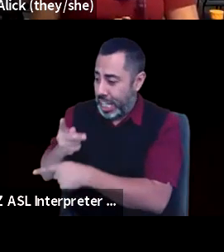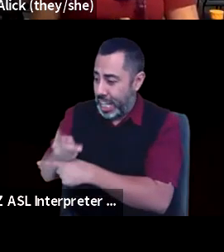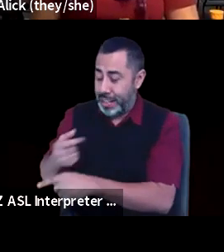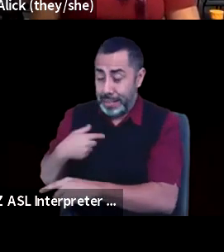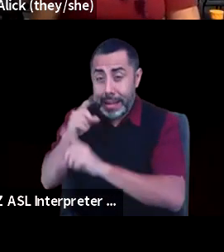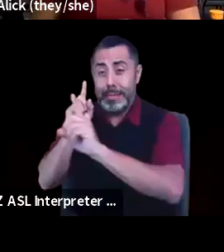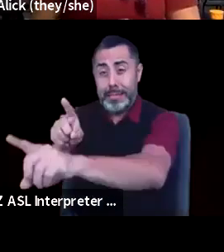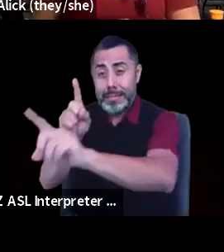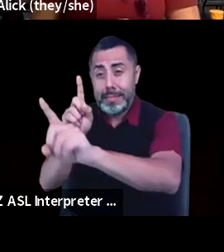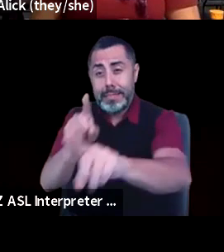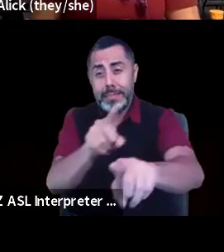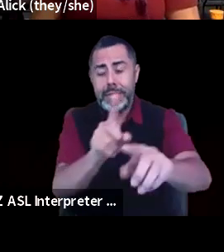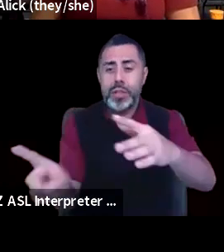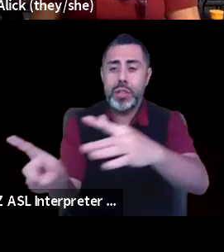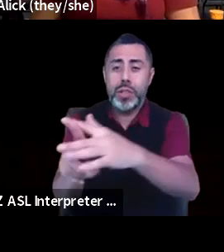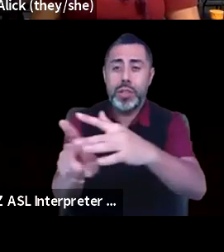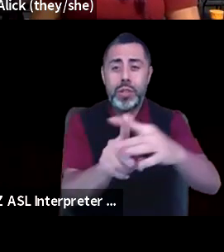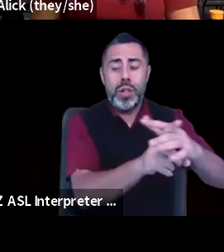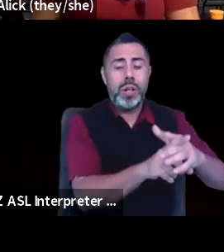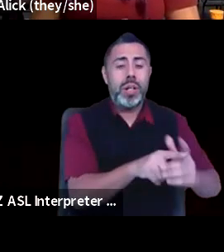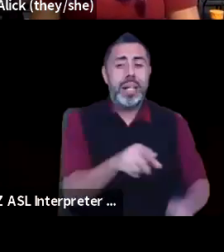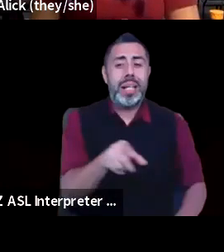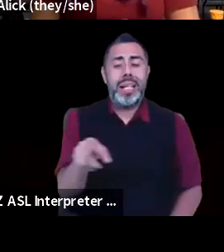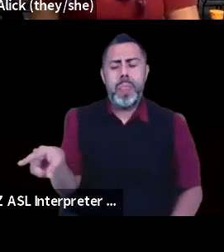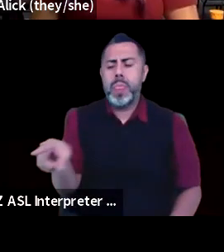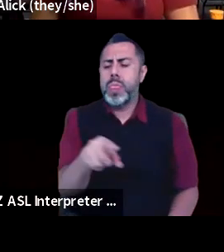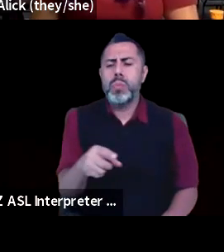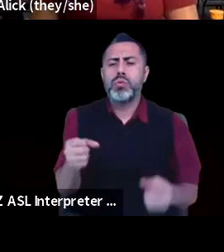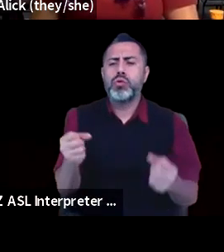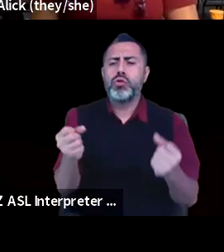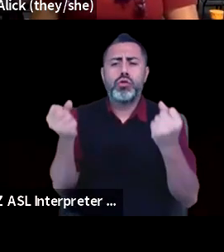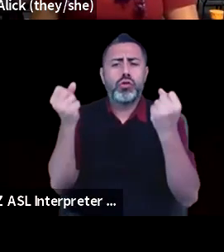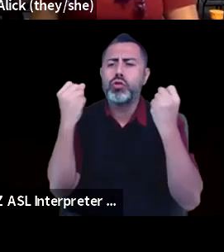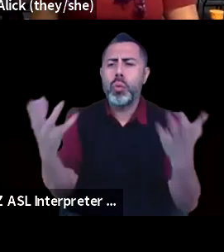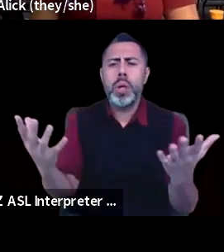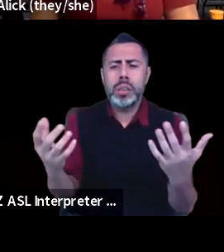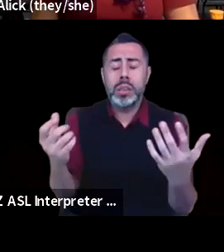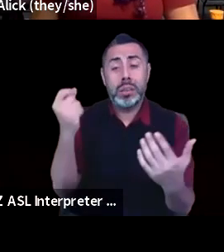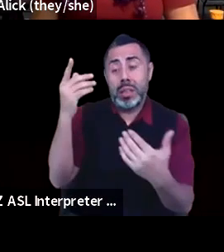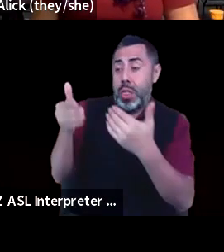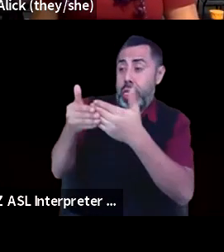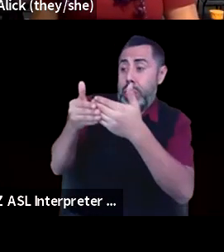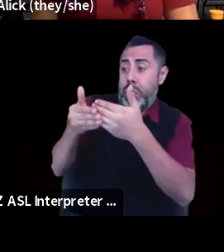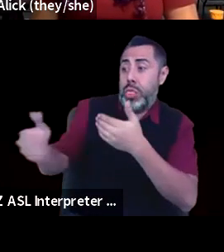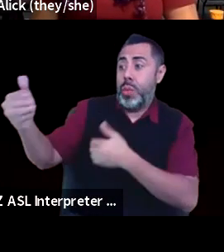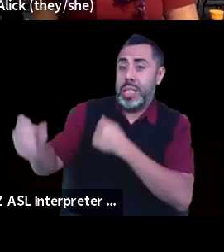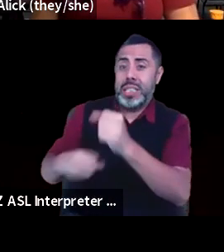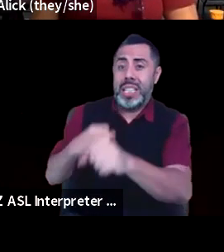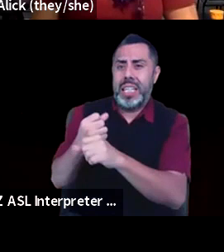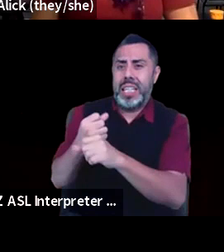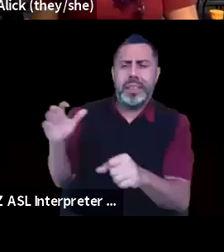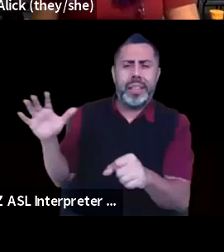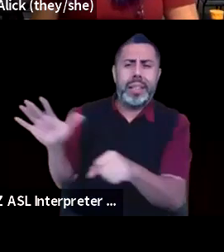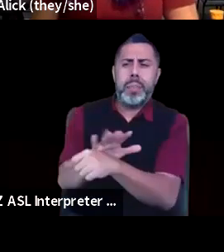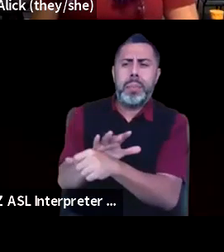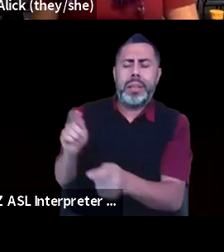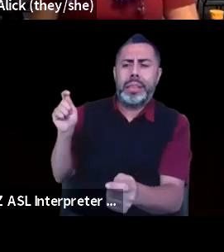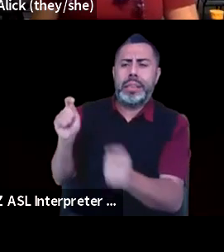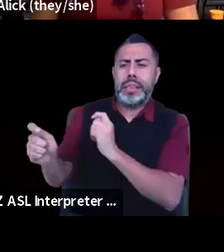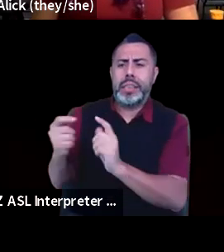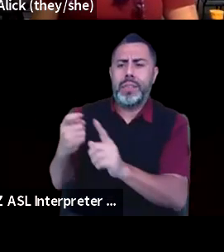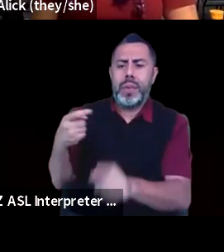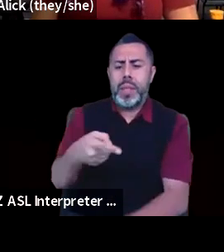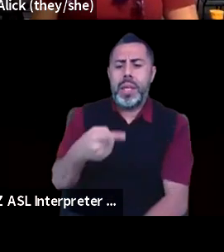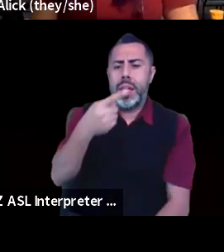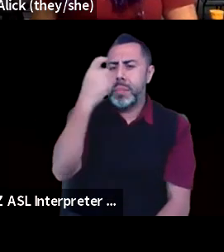And it was too much. The rest of my year was completely altered by that because of the